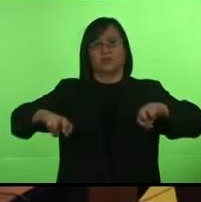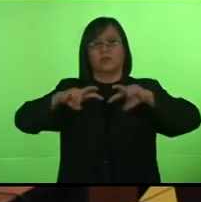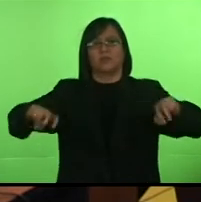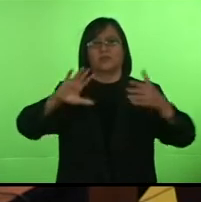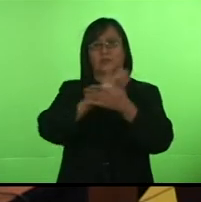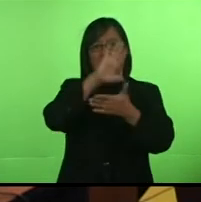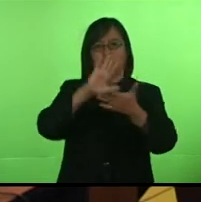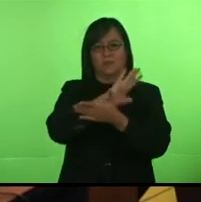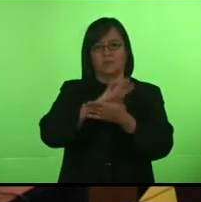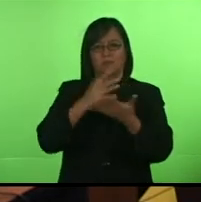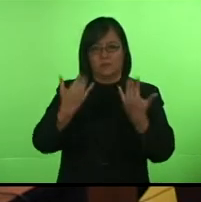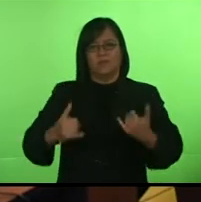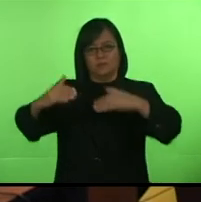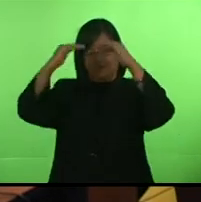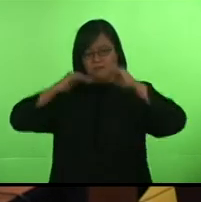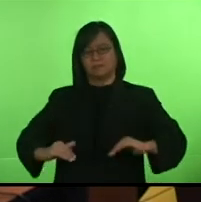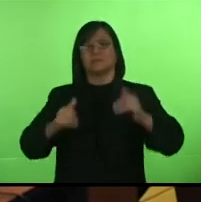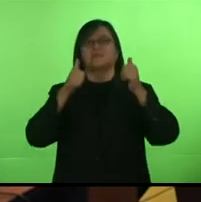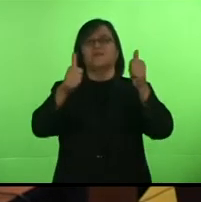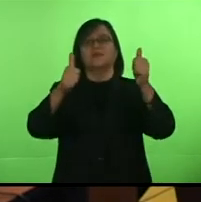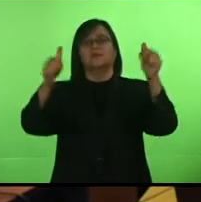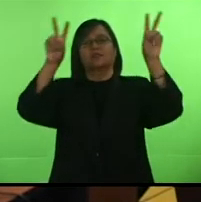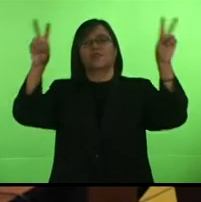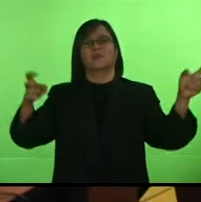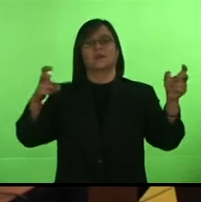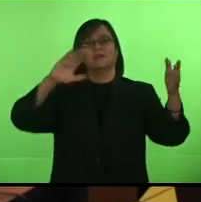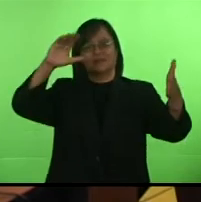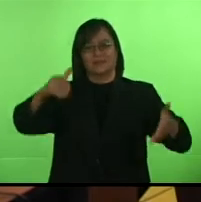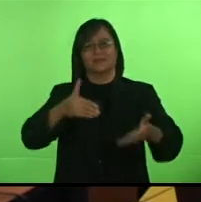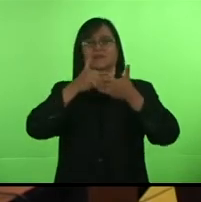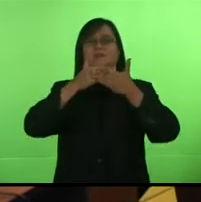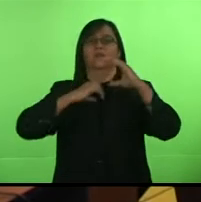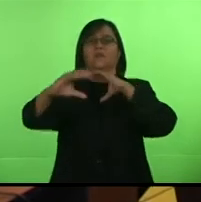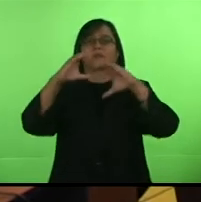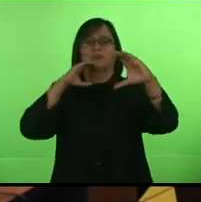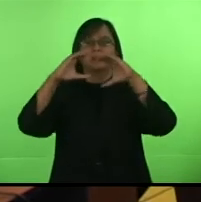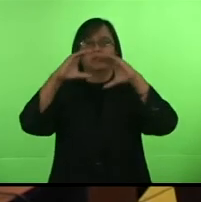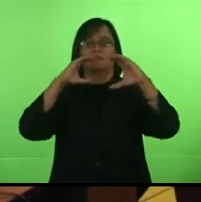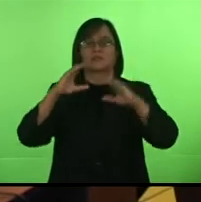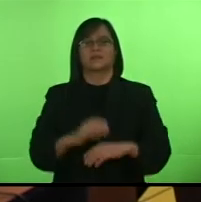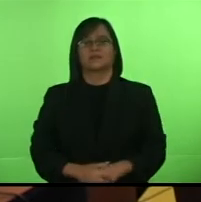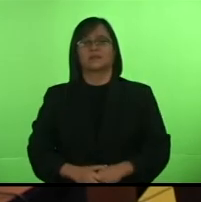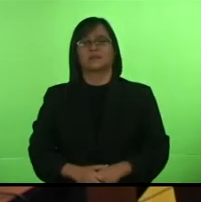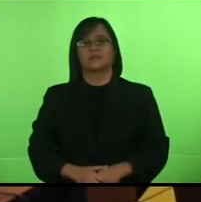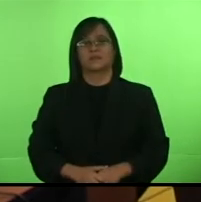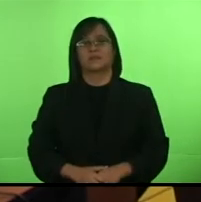research paper. Now let me go to the first topic, which is called Introduction to Communication.